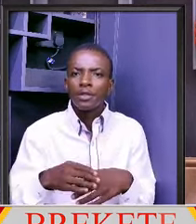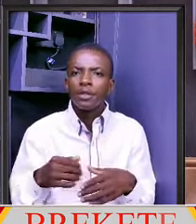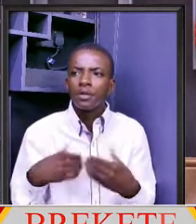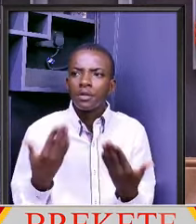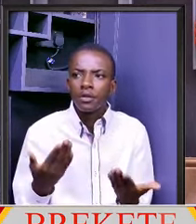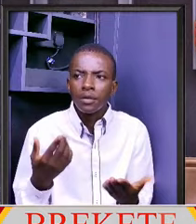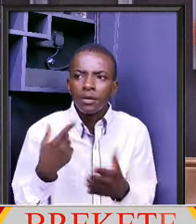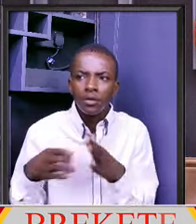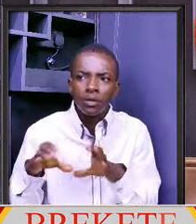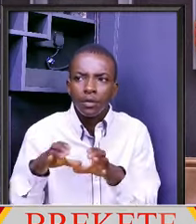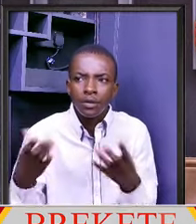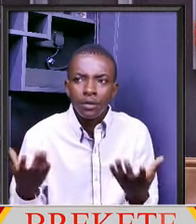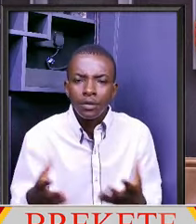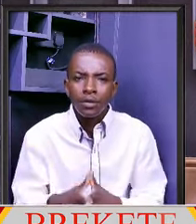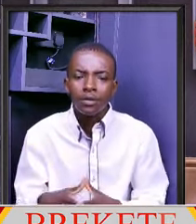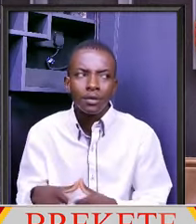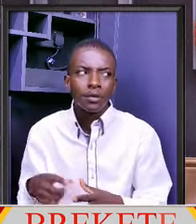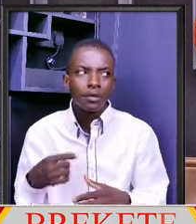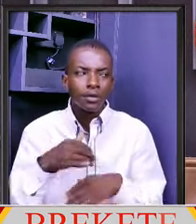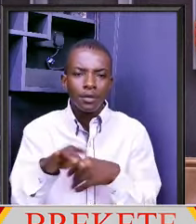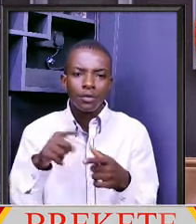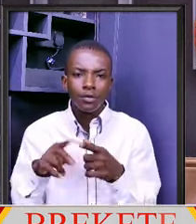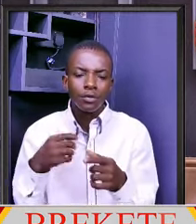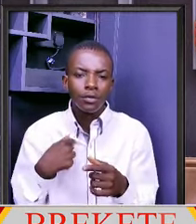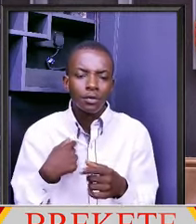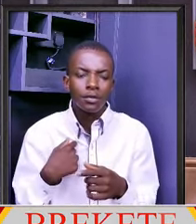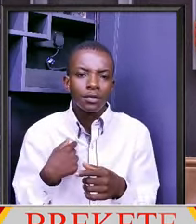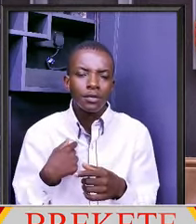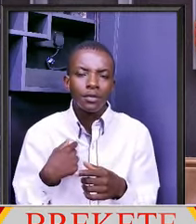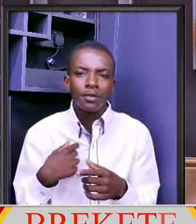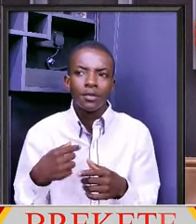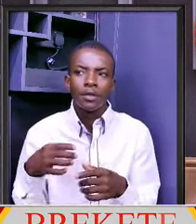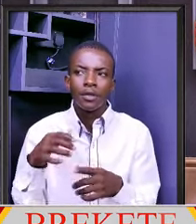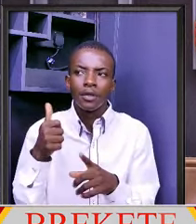it to me. This is what we did. This is what we sent to them. I have it. So himself,